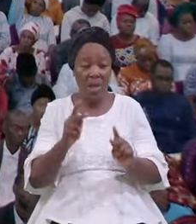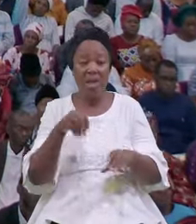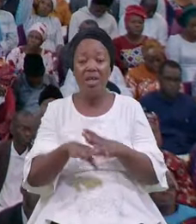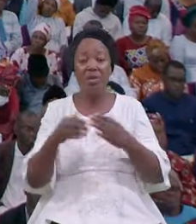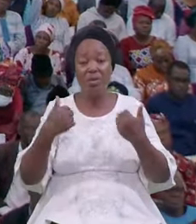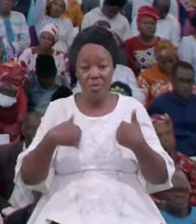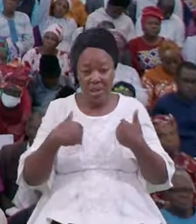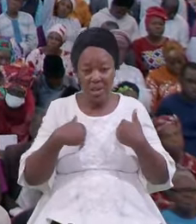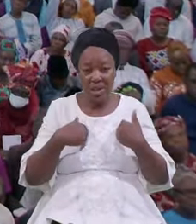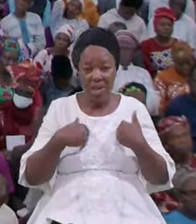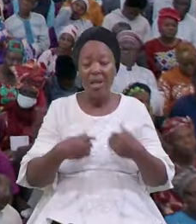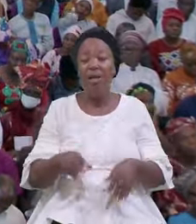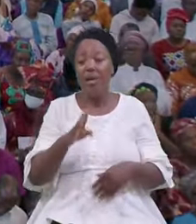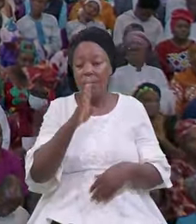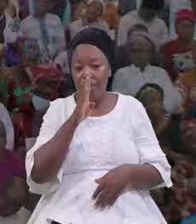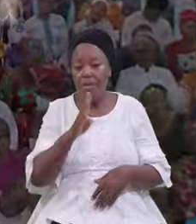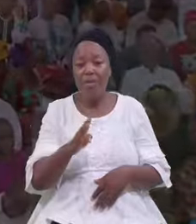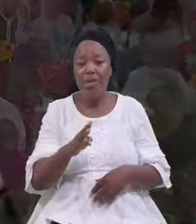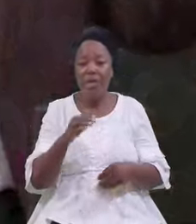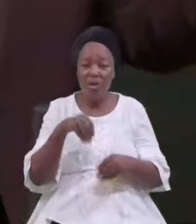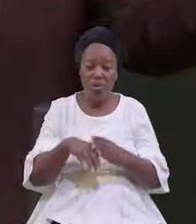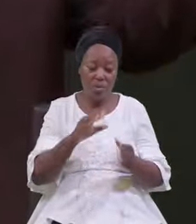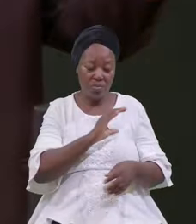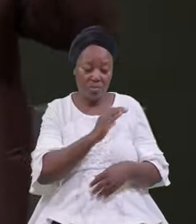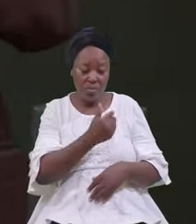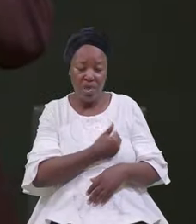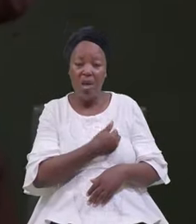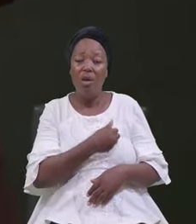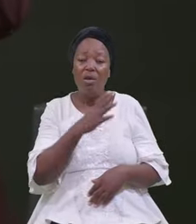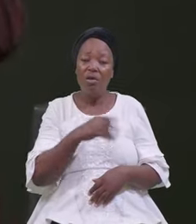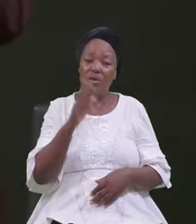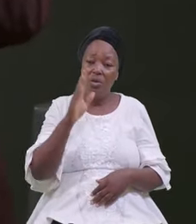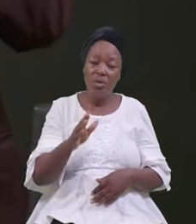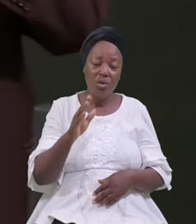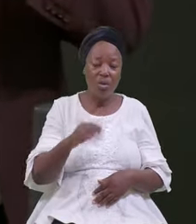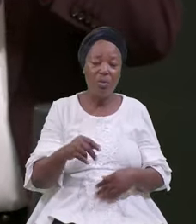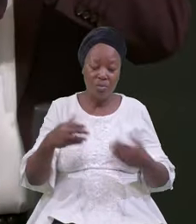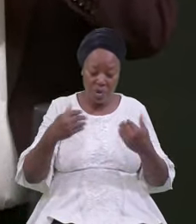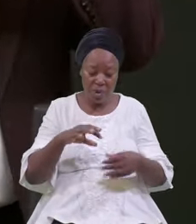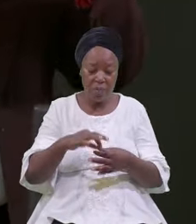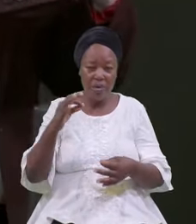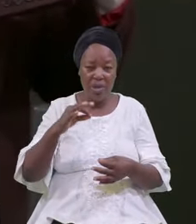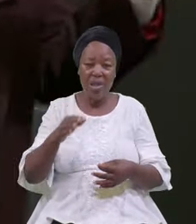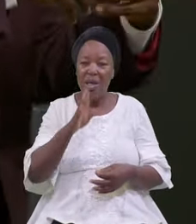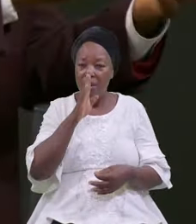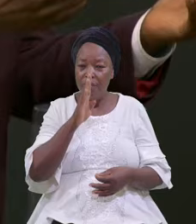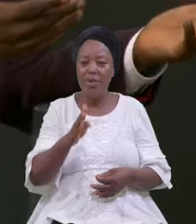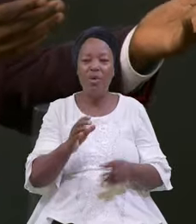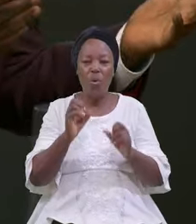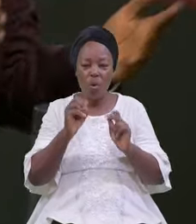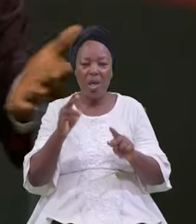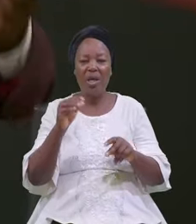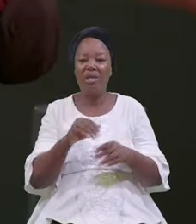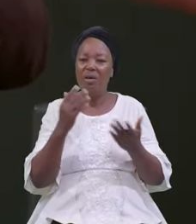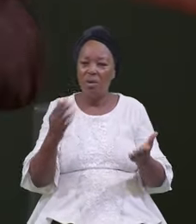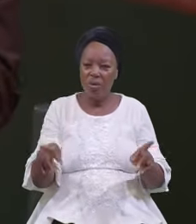a well-dressed heart, a well-dressed spirit. After that, a